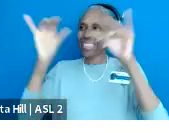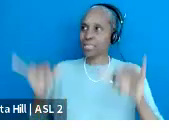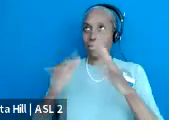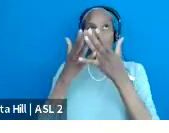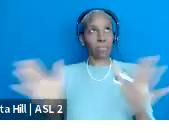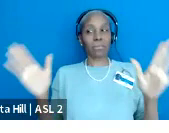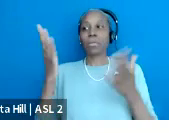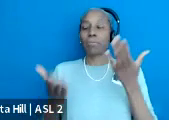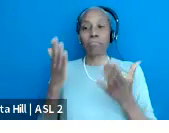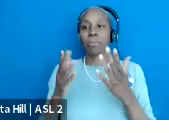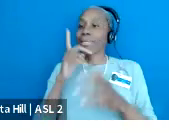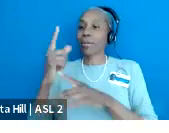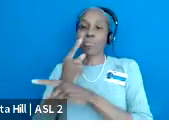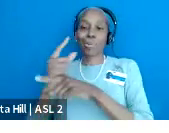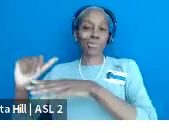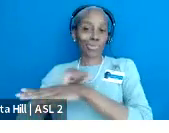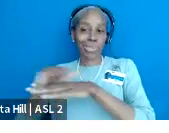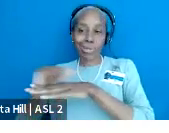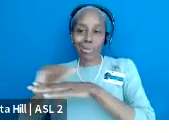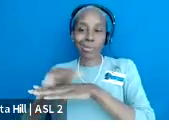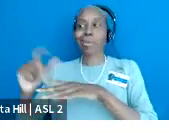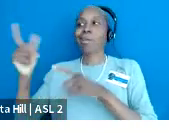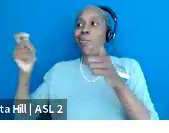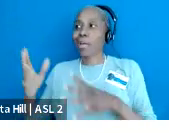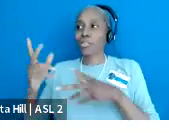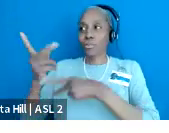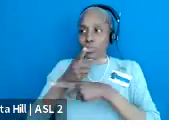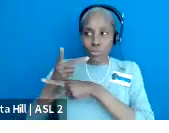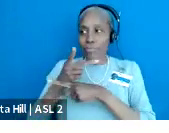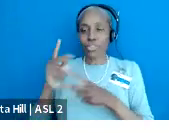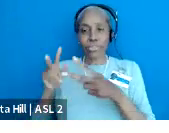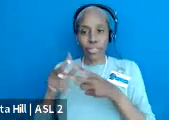nature, possible inadequate training, inadequate management, supervision.